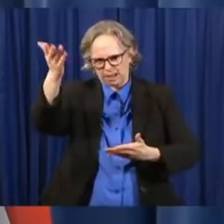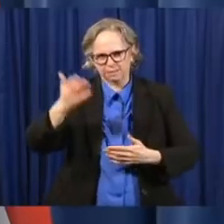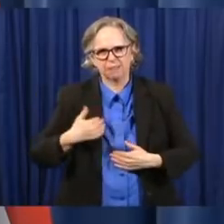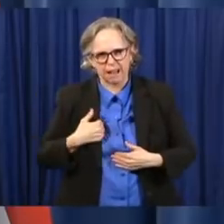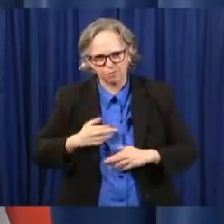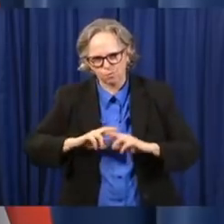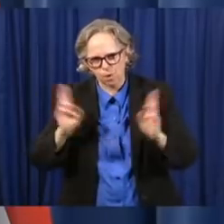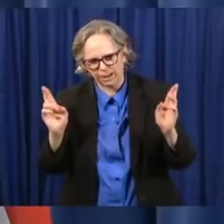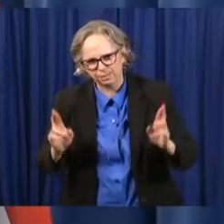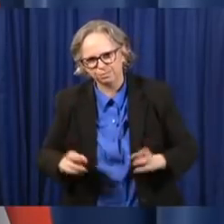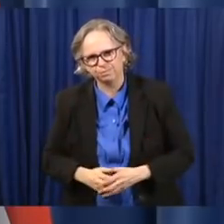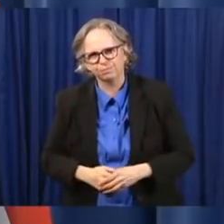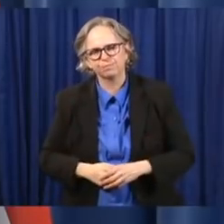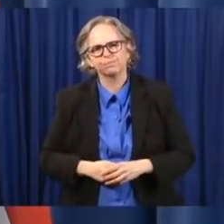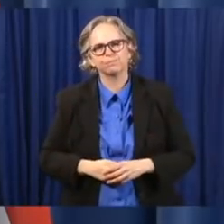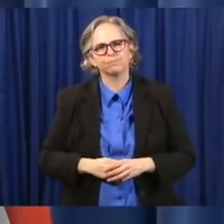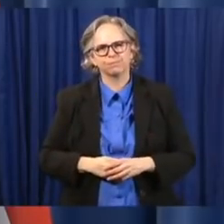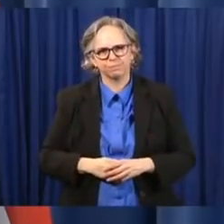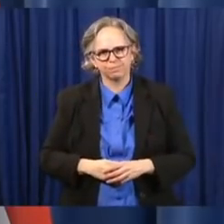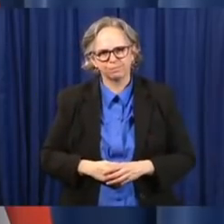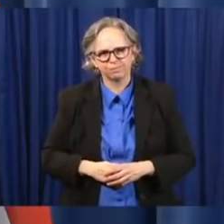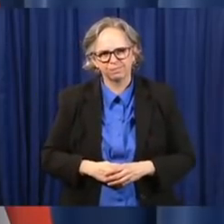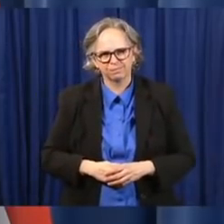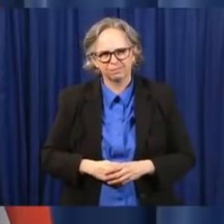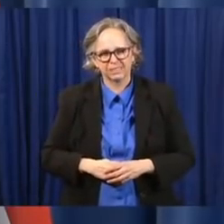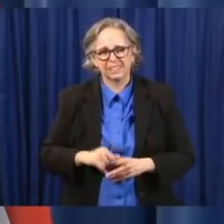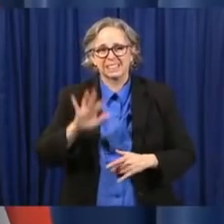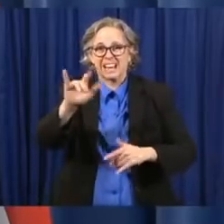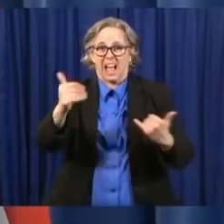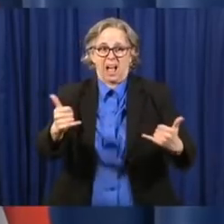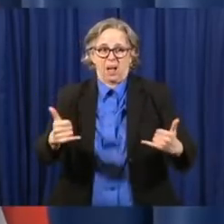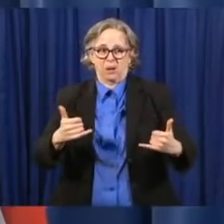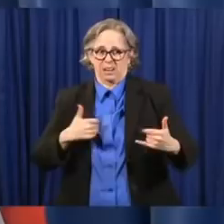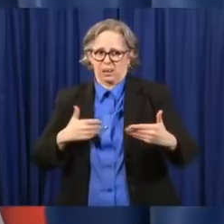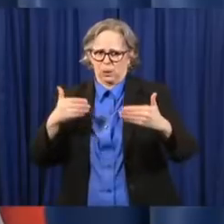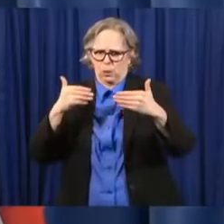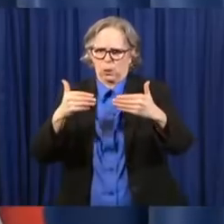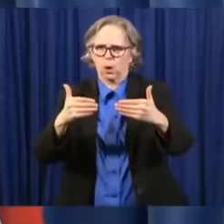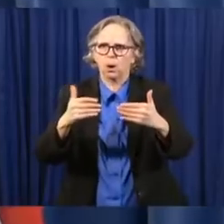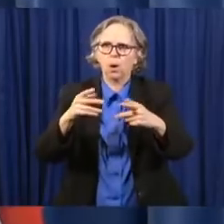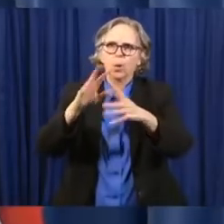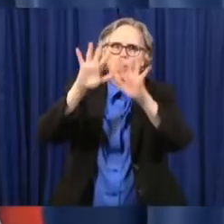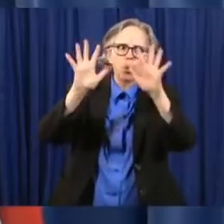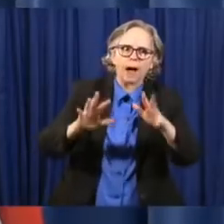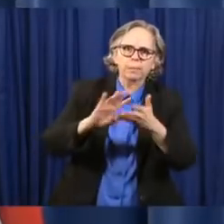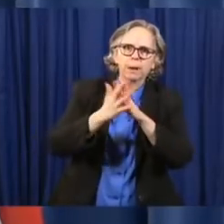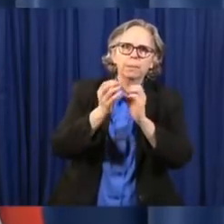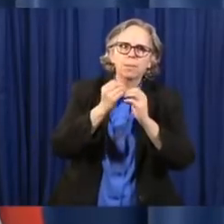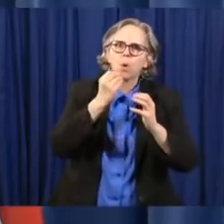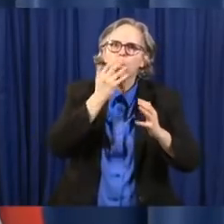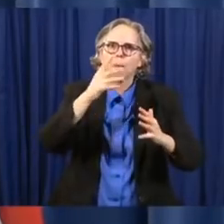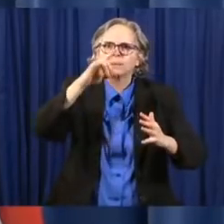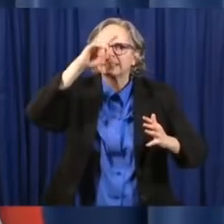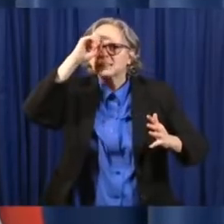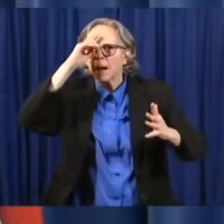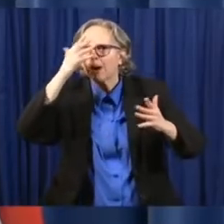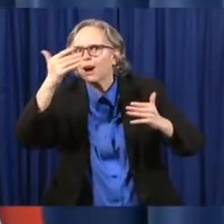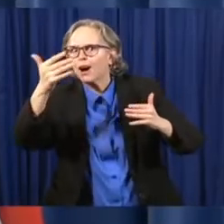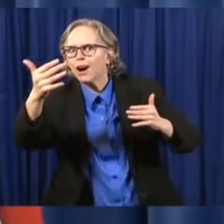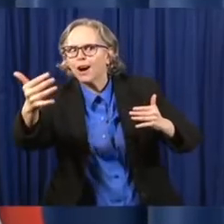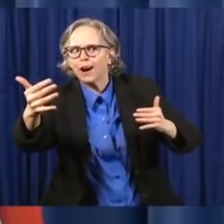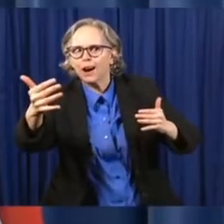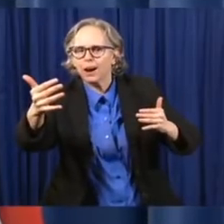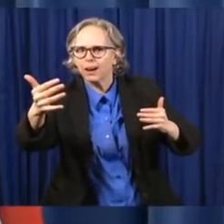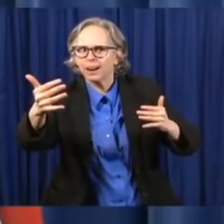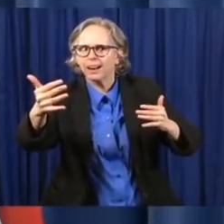As we get closer to warmer weather and we get into summer, we're also, of course, getting closer to fair